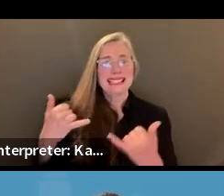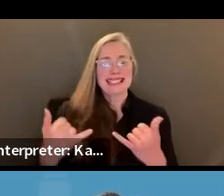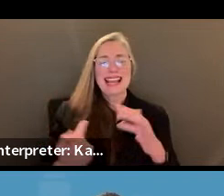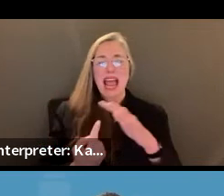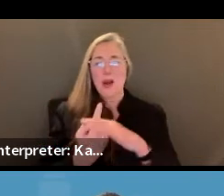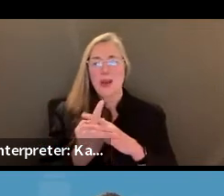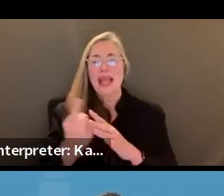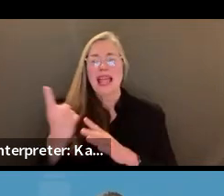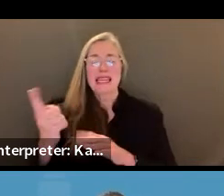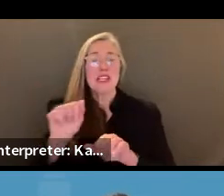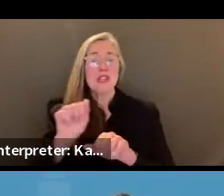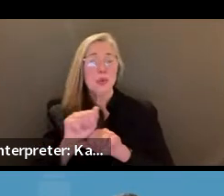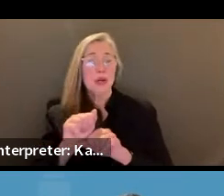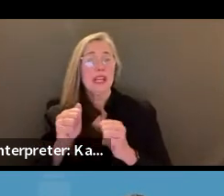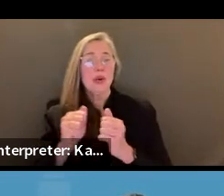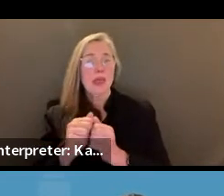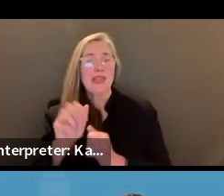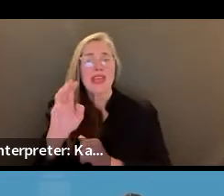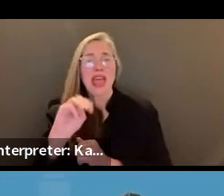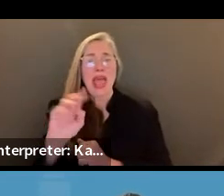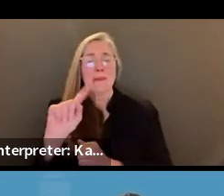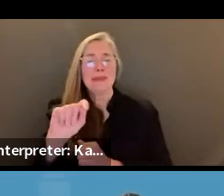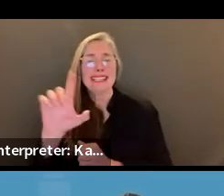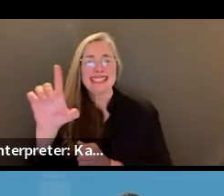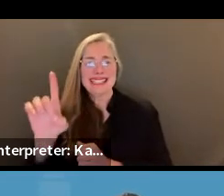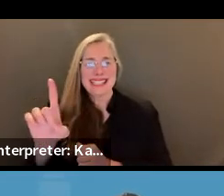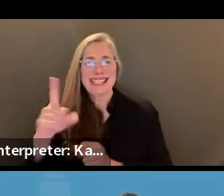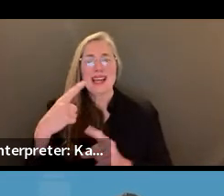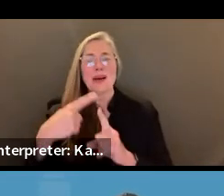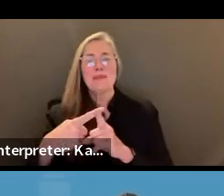some solutions. We can bring those to a later meeting.